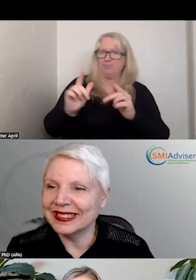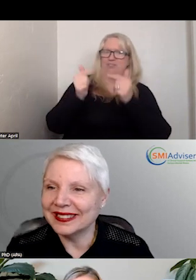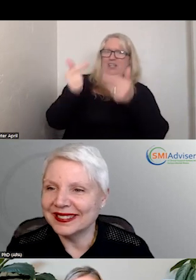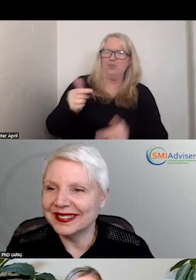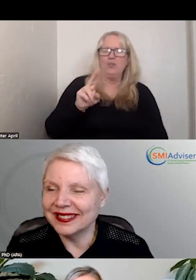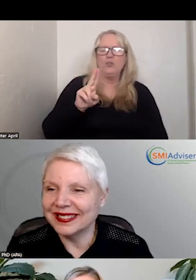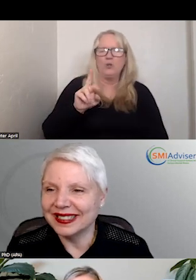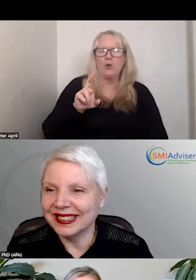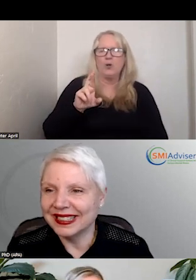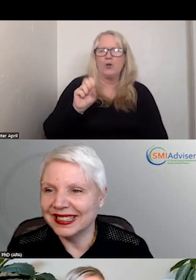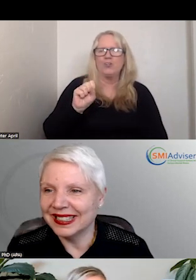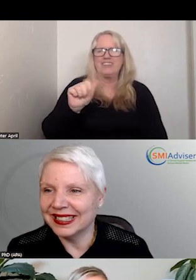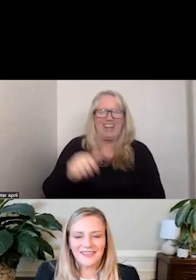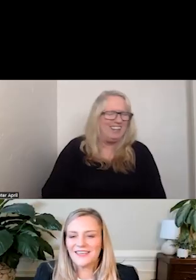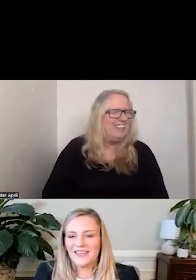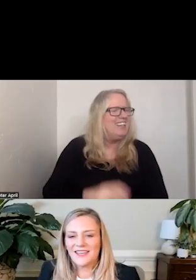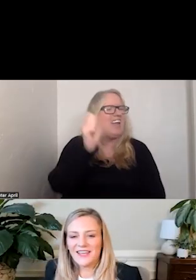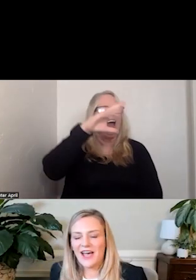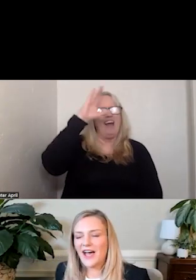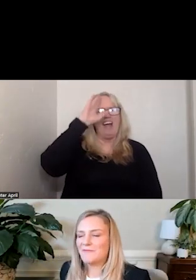Ursula. Yeah, hi.